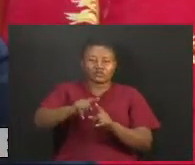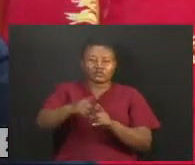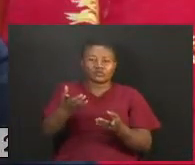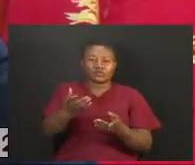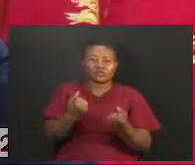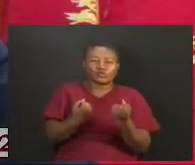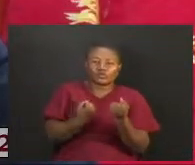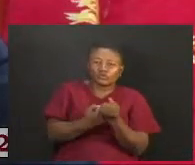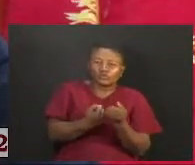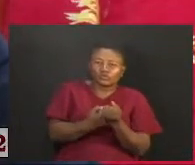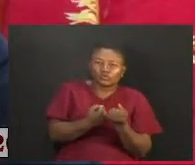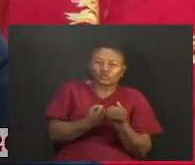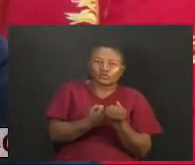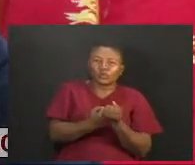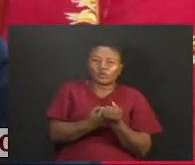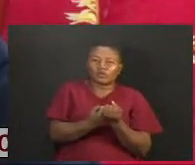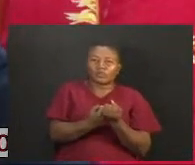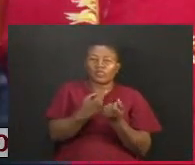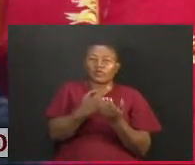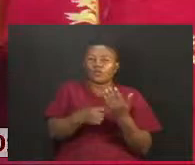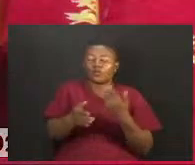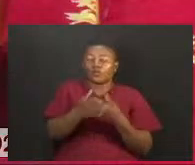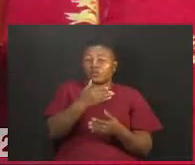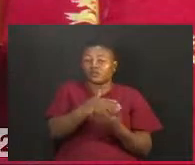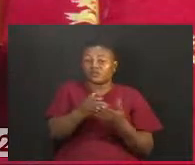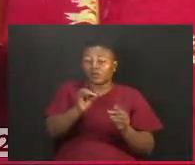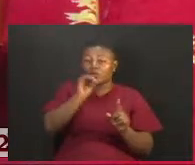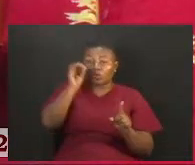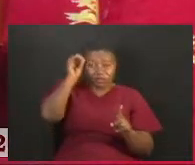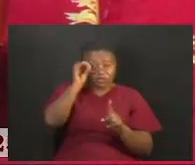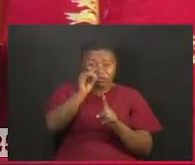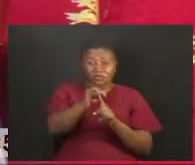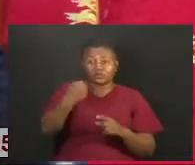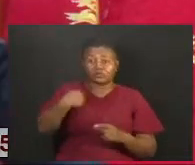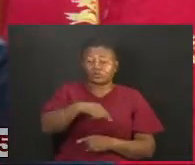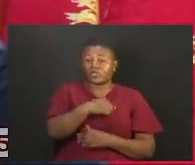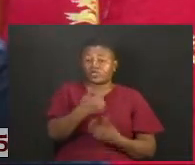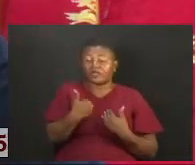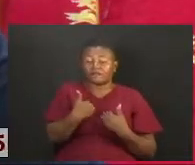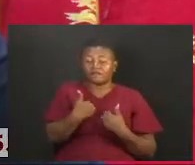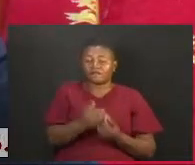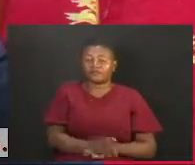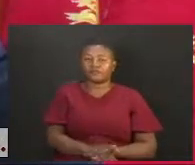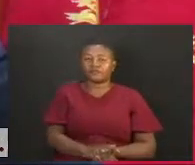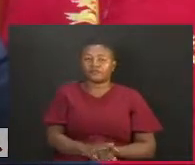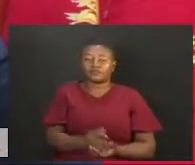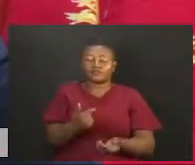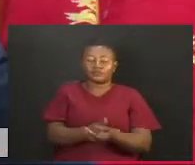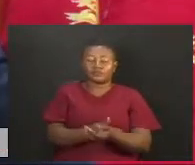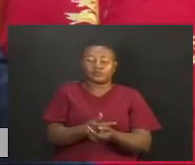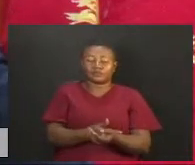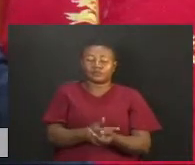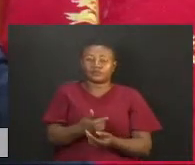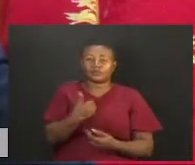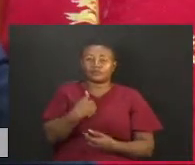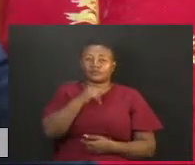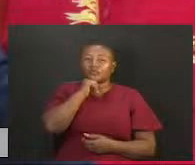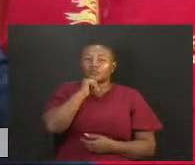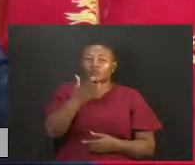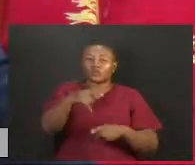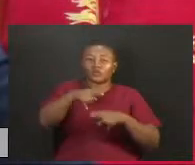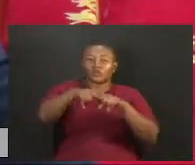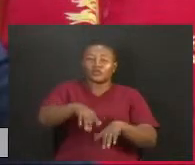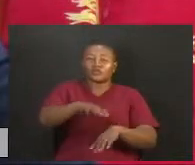of their intended objectives. Right Honorable Speaker, Ghana has not sufficiently capitalized